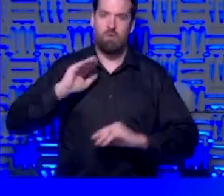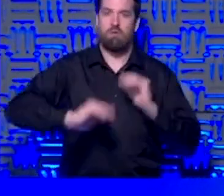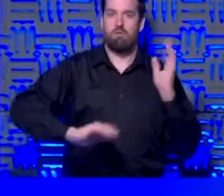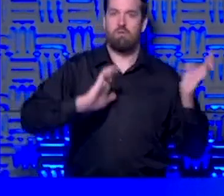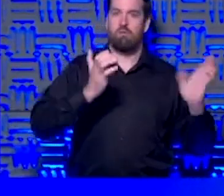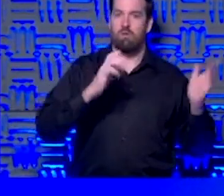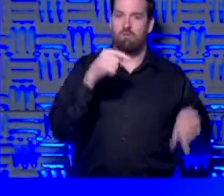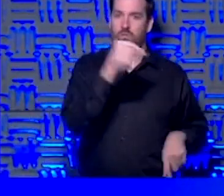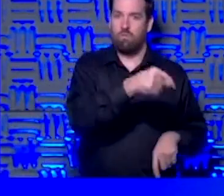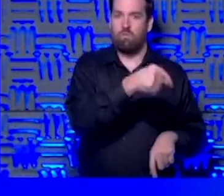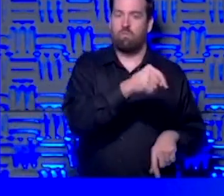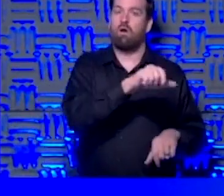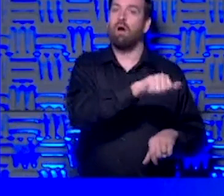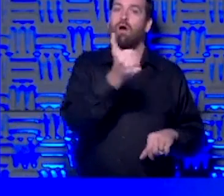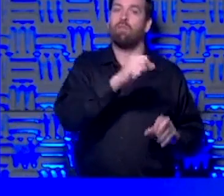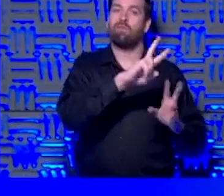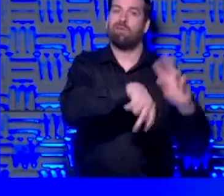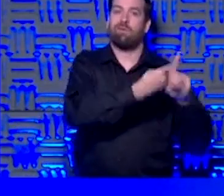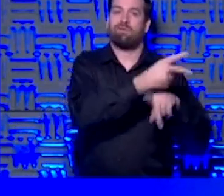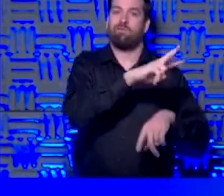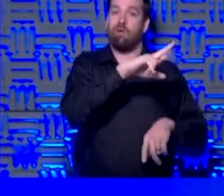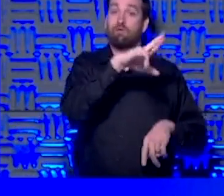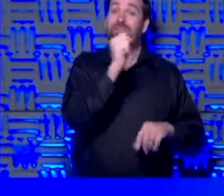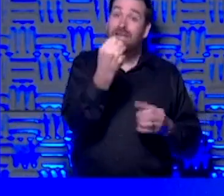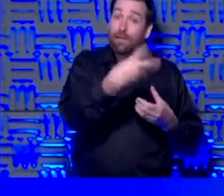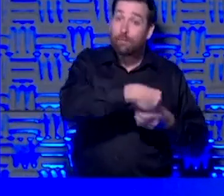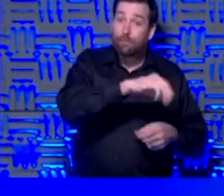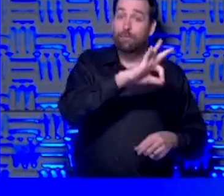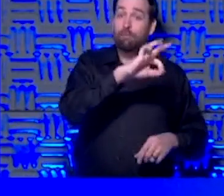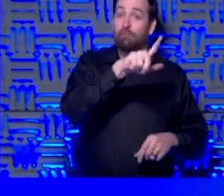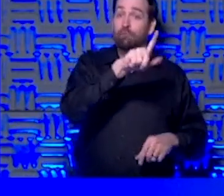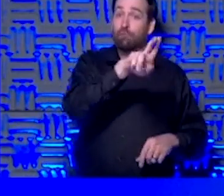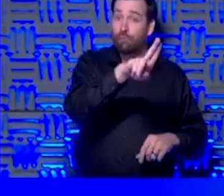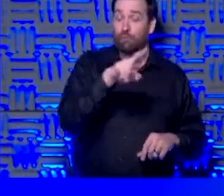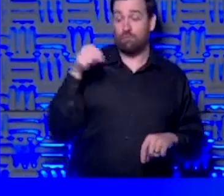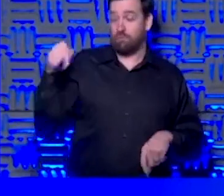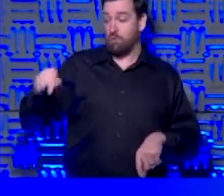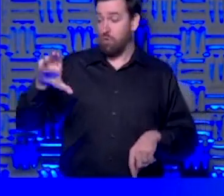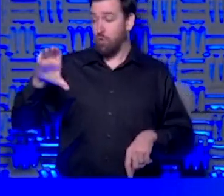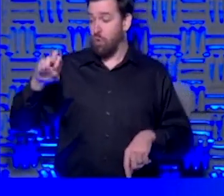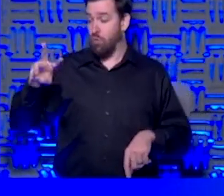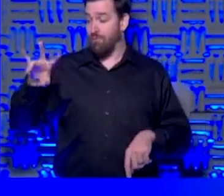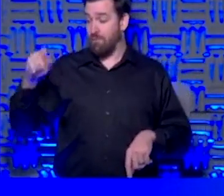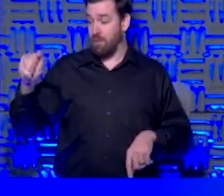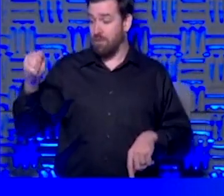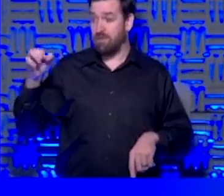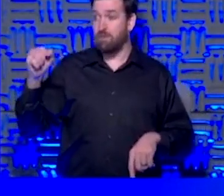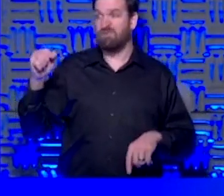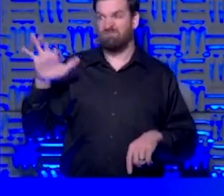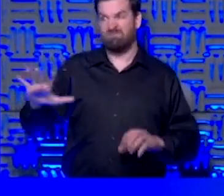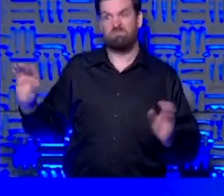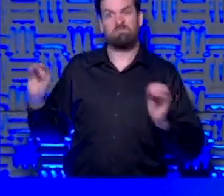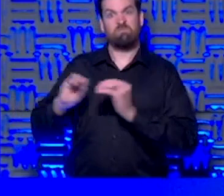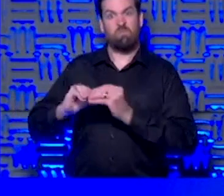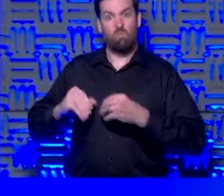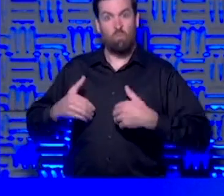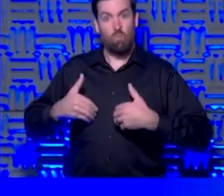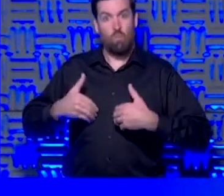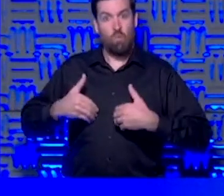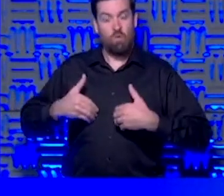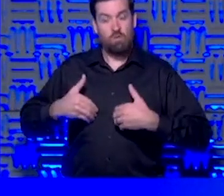to the other viral pneumonias, including influenza. In those patients in the COVID-19, they were overall healthier and had a